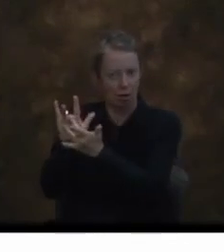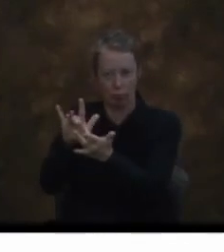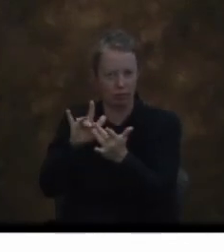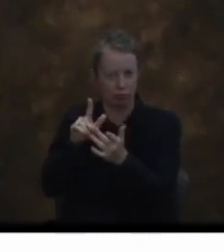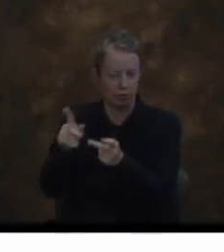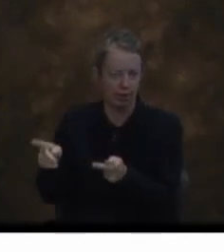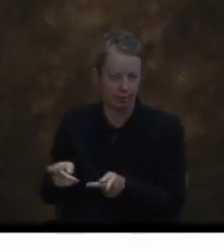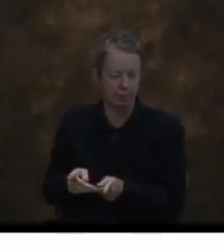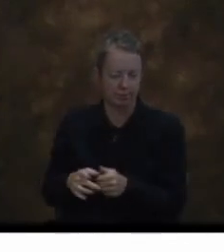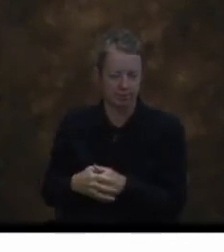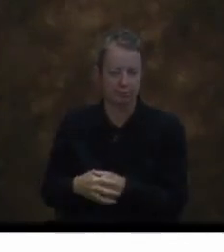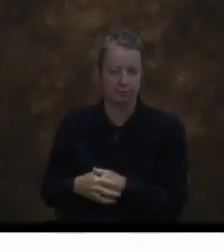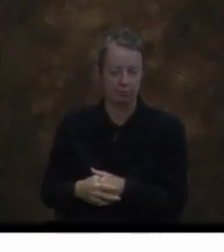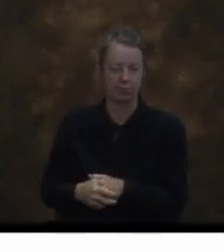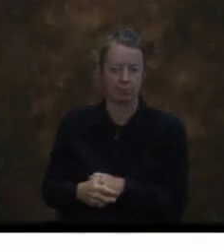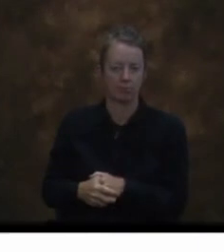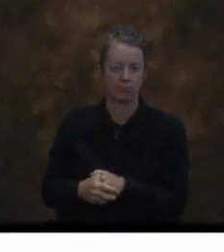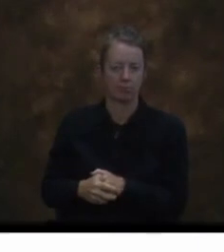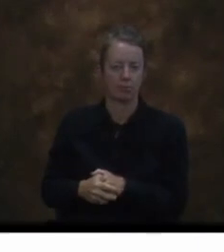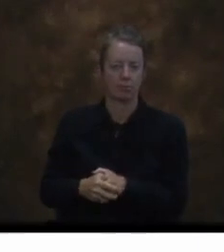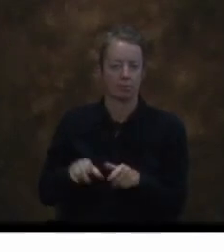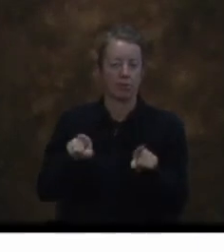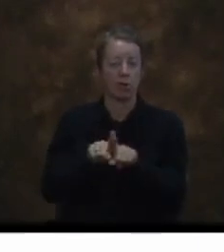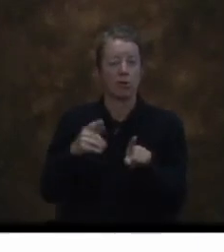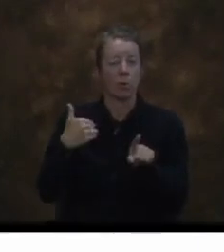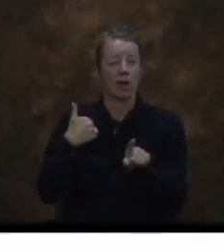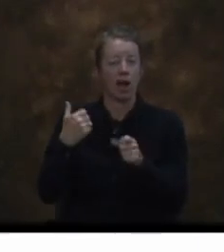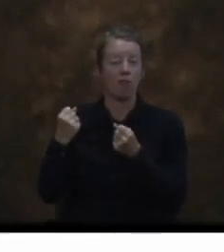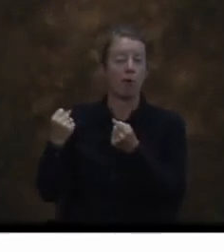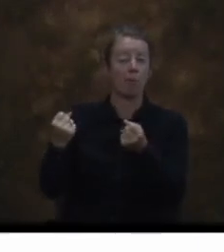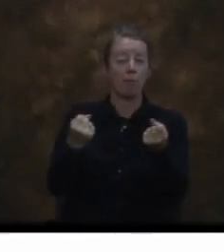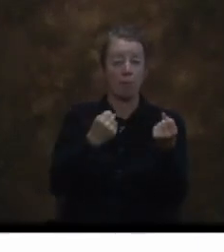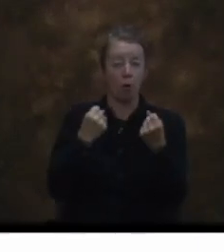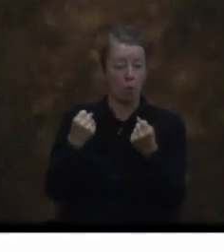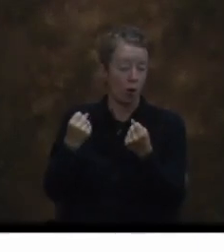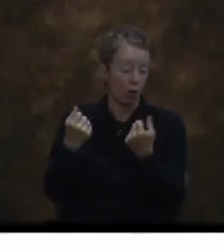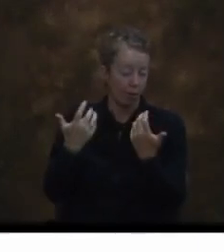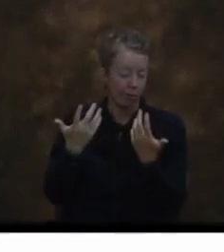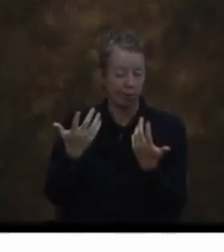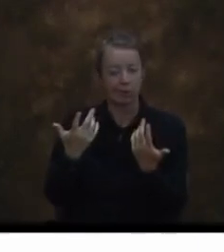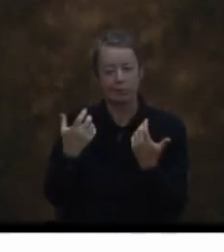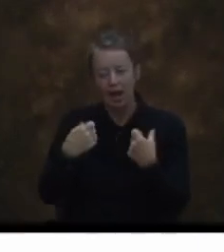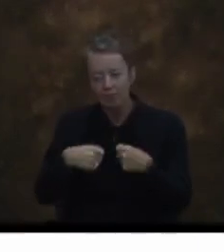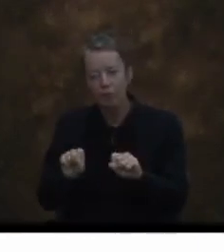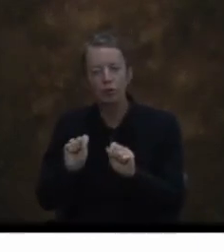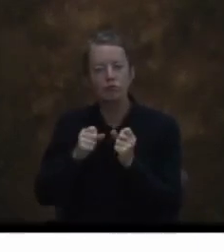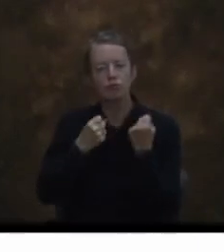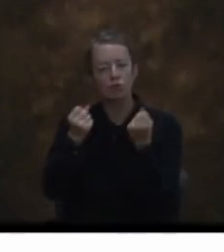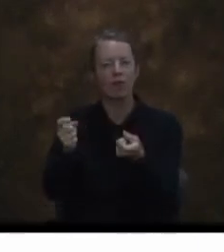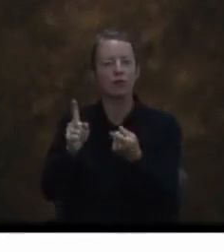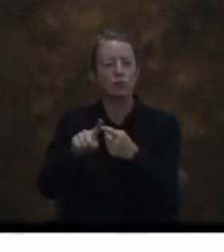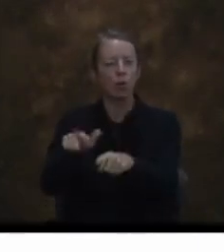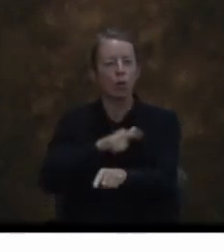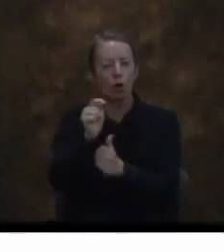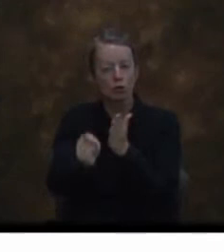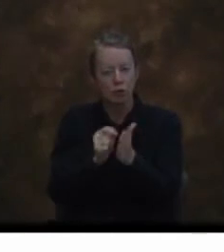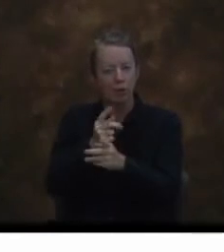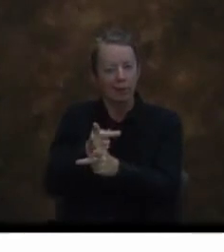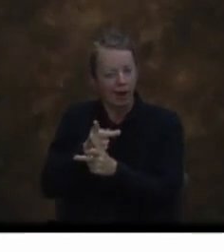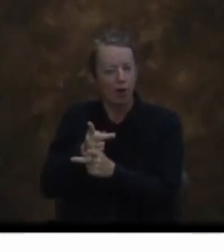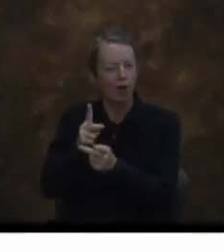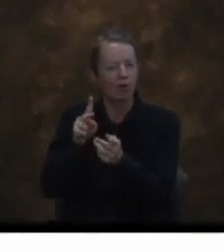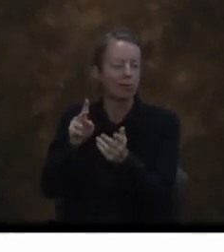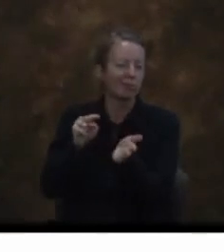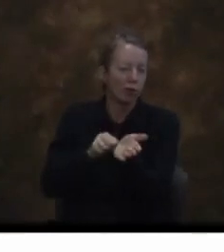We do also have our mobile efforts to the long-term care facilities, our at-home mobile efforts